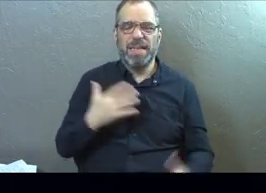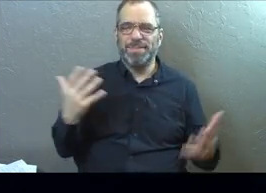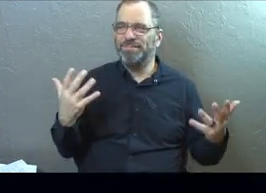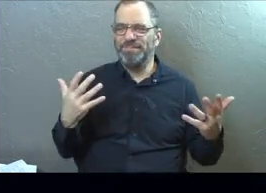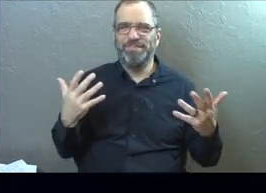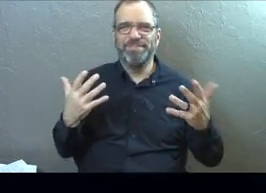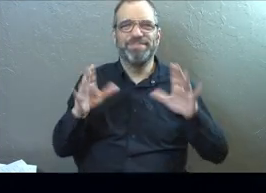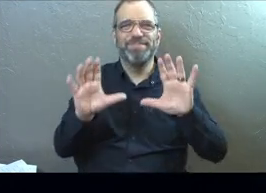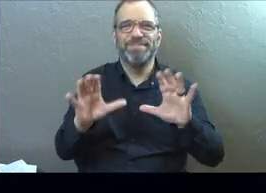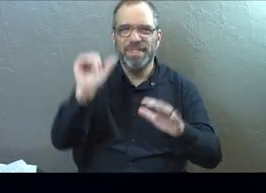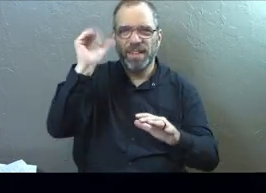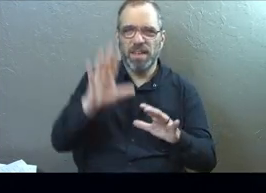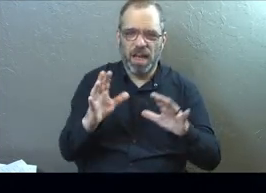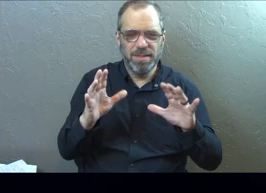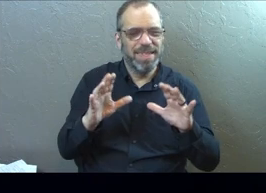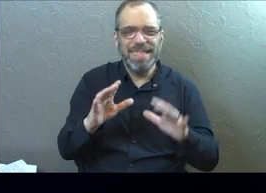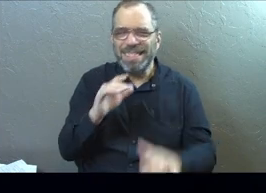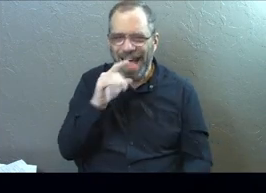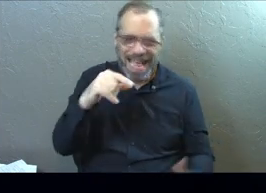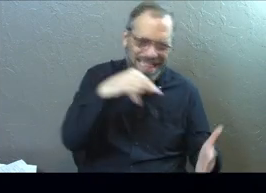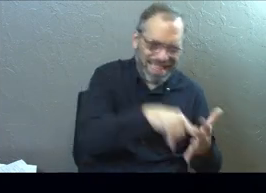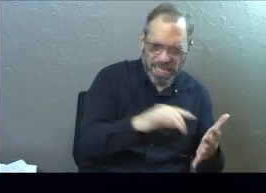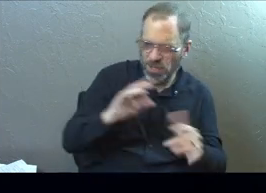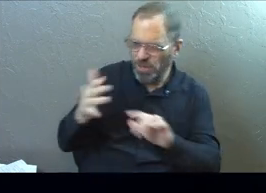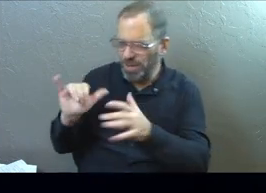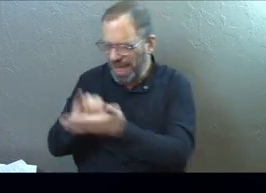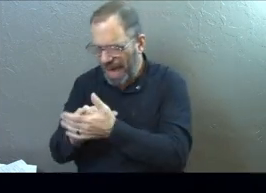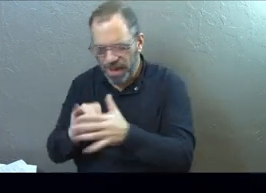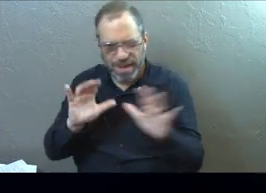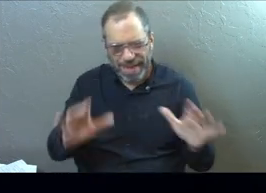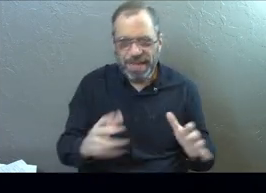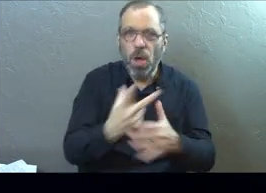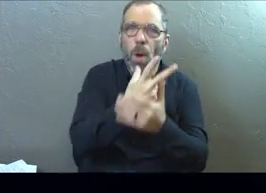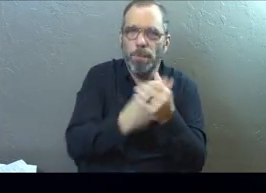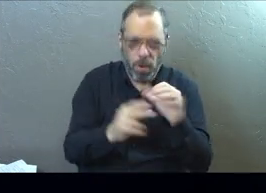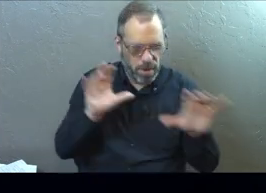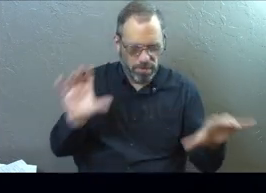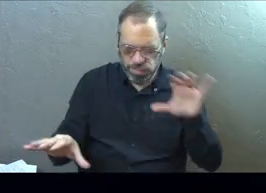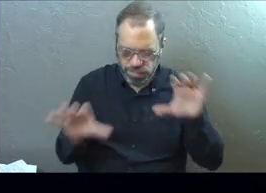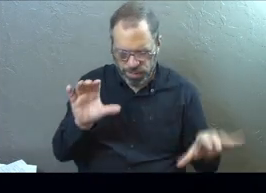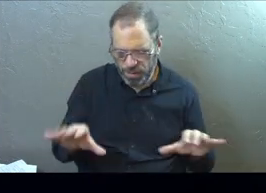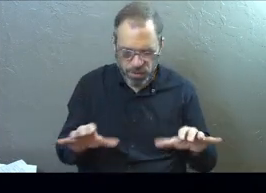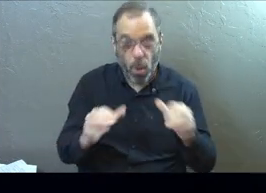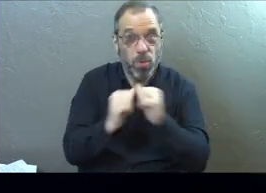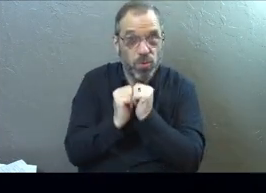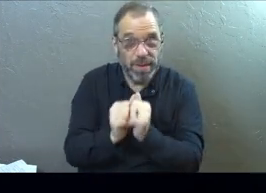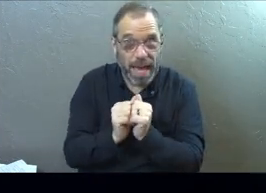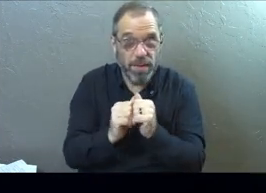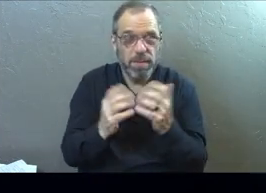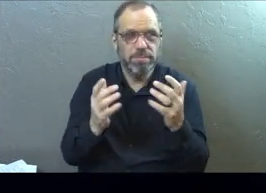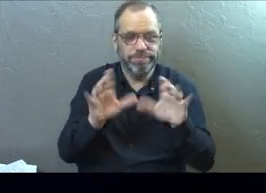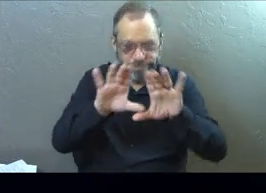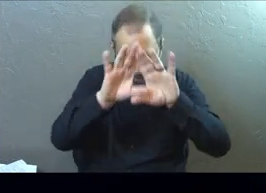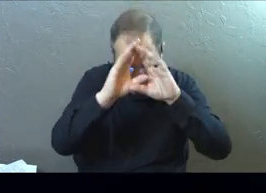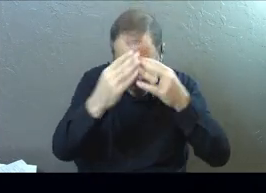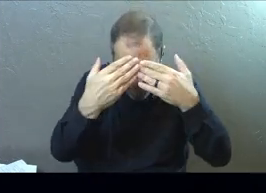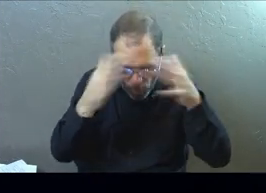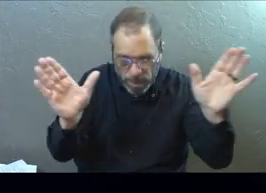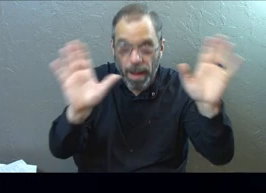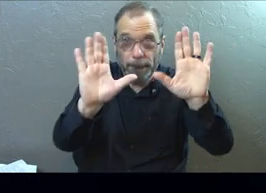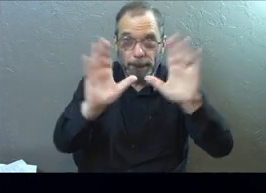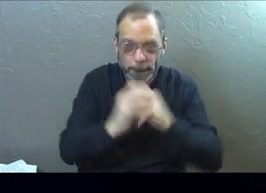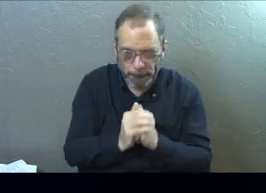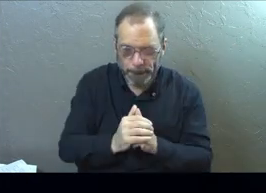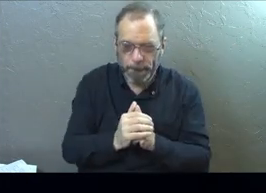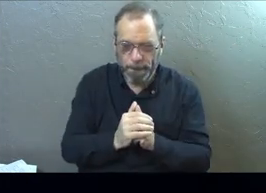there's this really cool thing that God does where he's like, it's not just this, it's not just this, it's this, right? It's going to be both of them. So we've got to walk through it together with an open mind of what the Lord has for us.